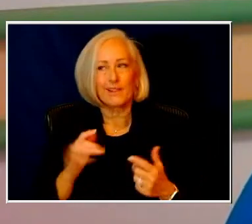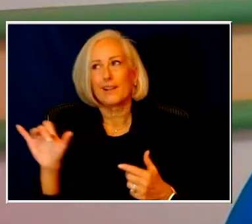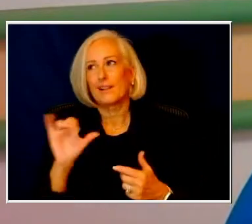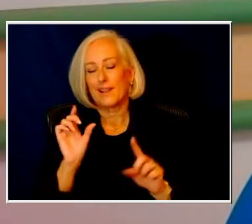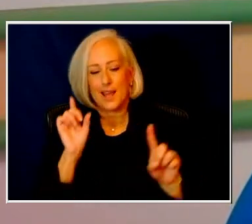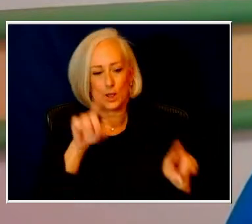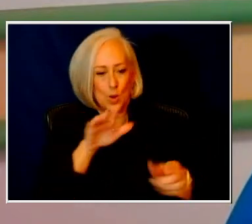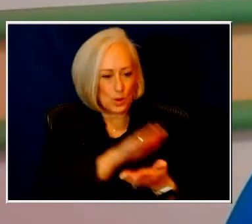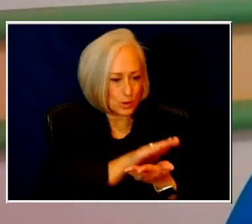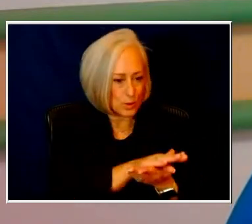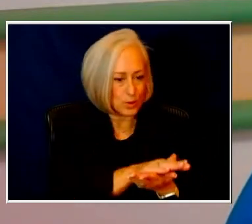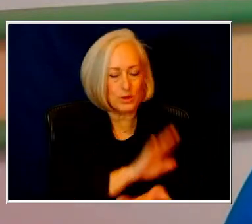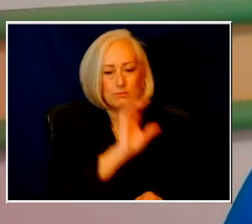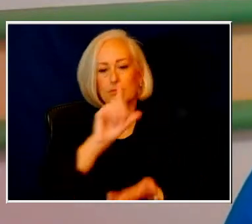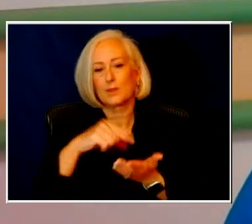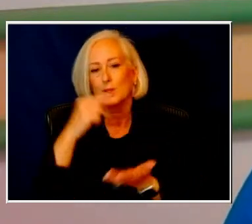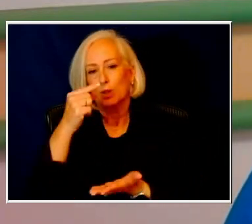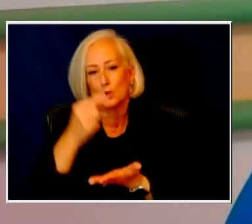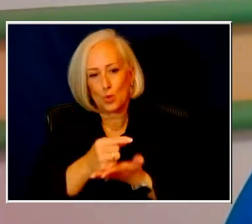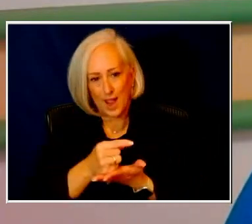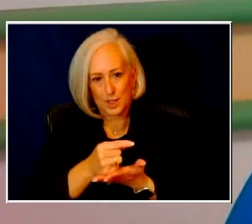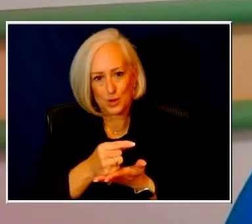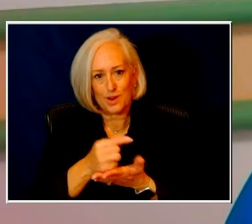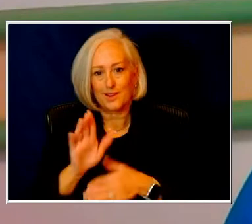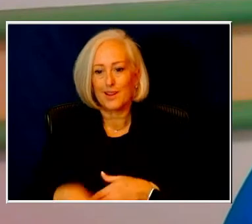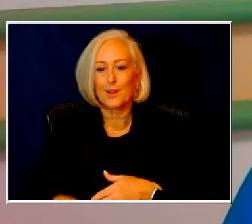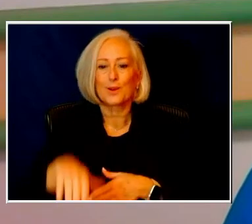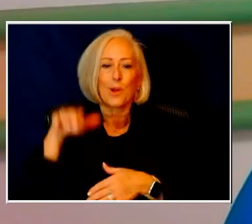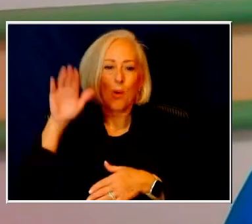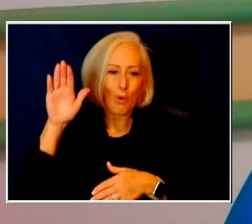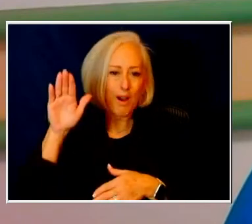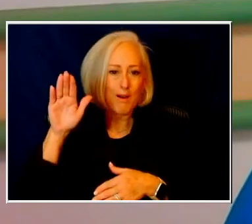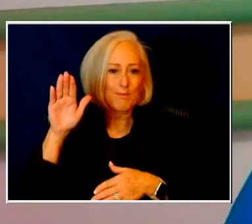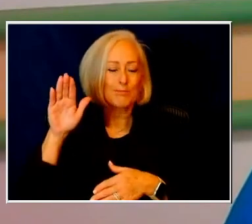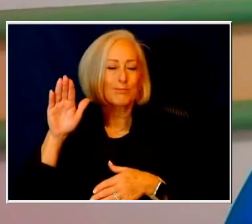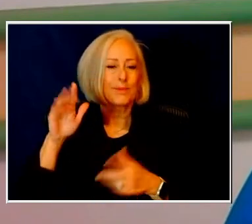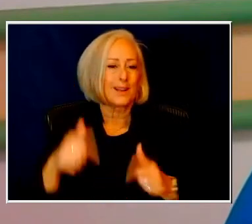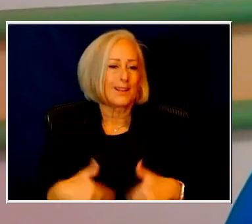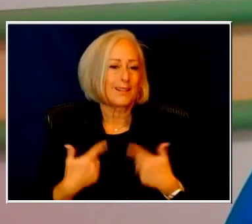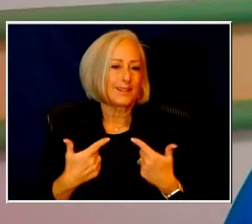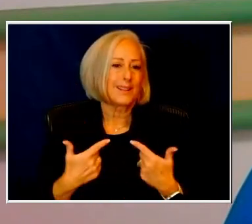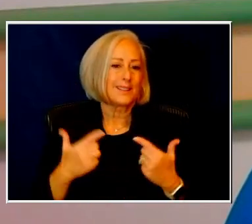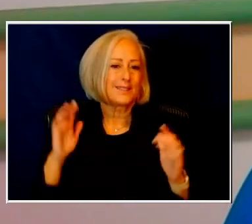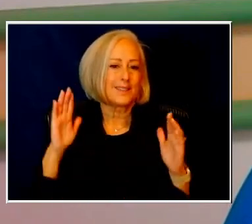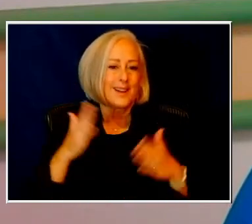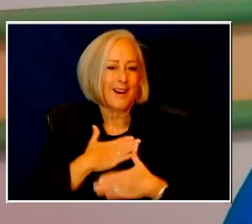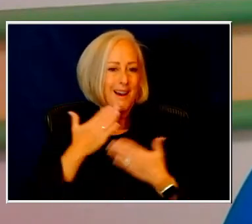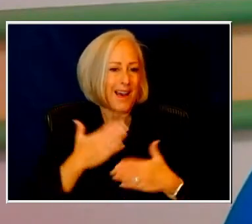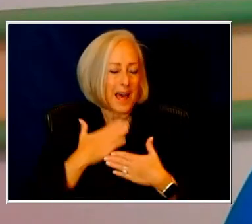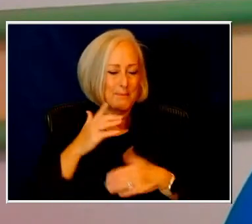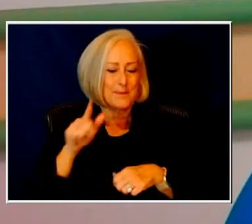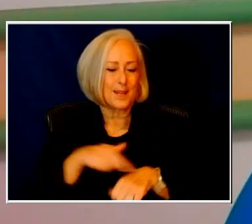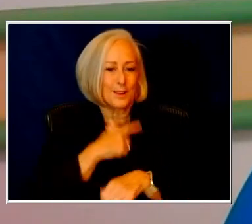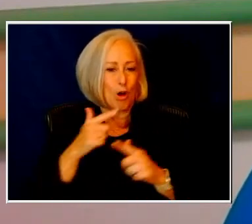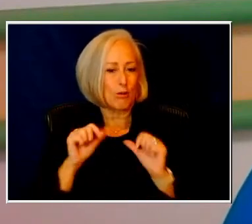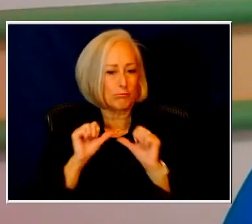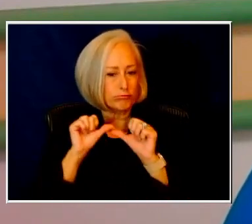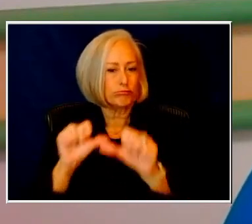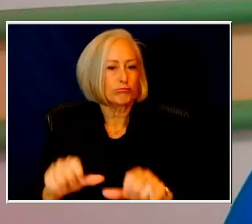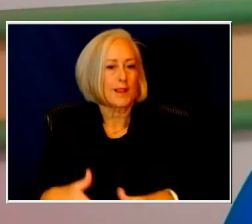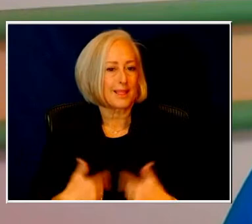graduate, and she's, I think, going to grow up and live a happy and long and normal life, despite kind of having a